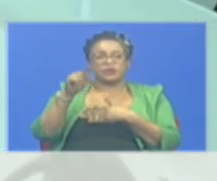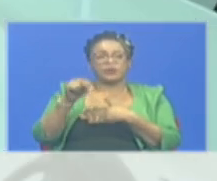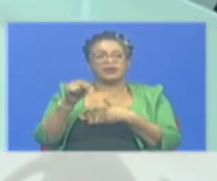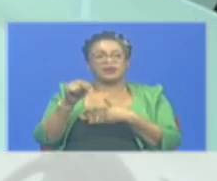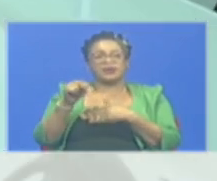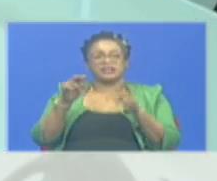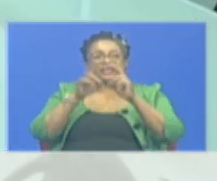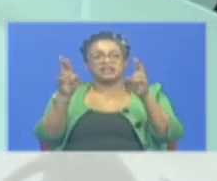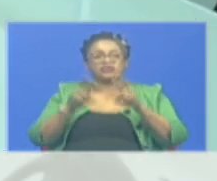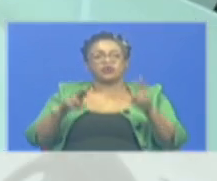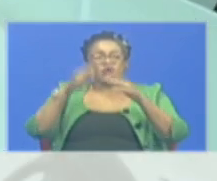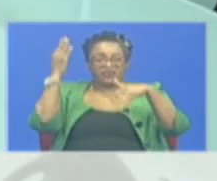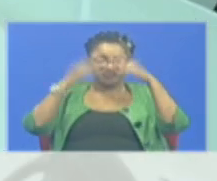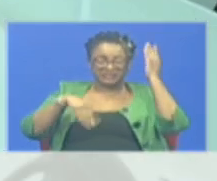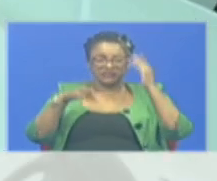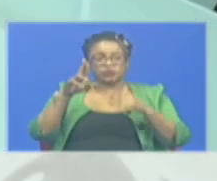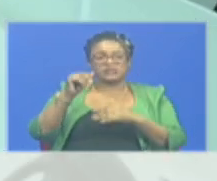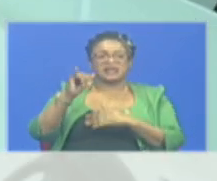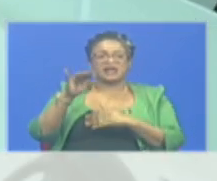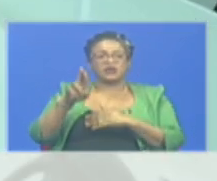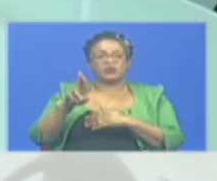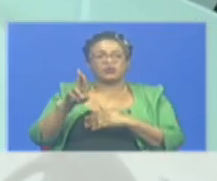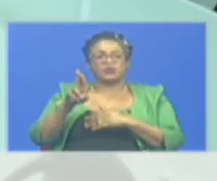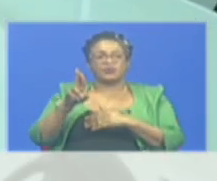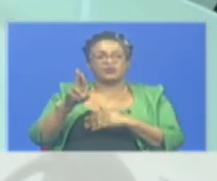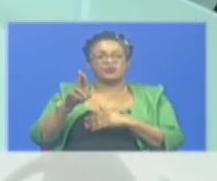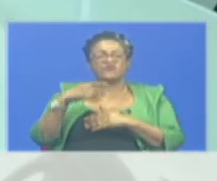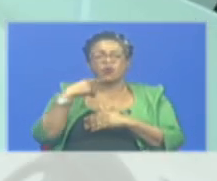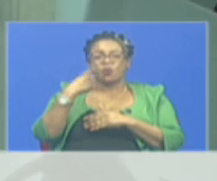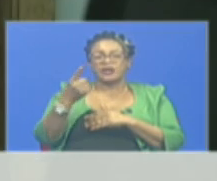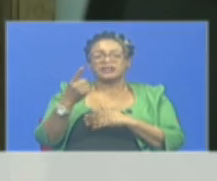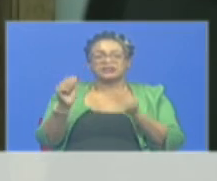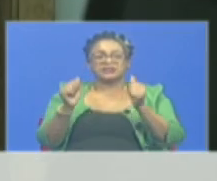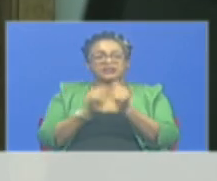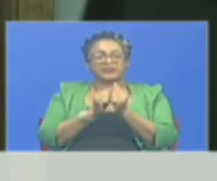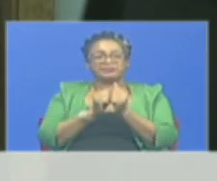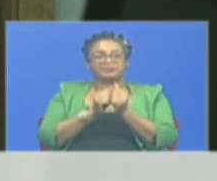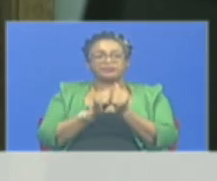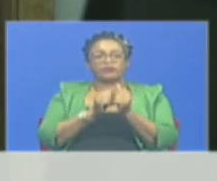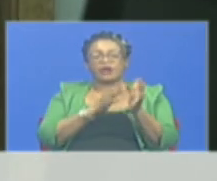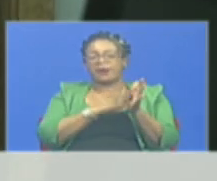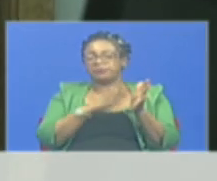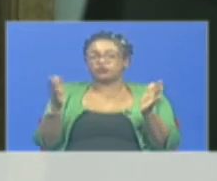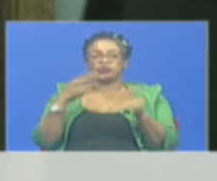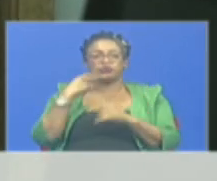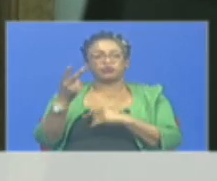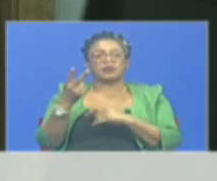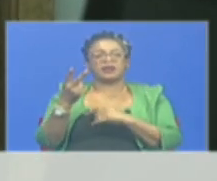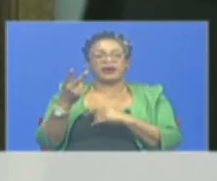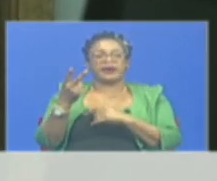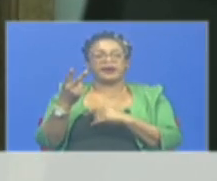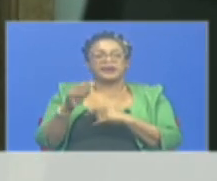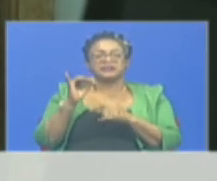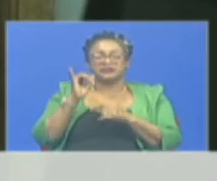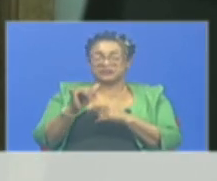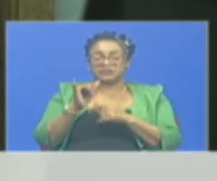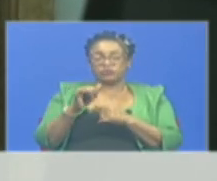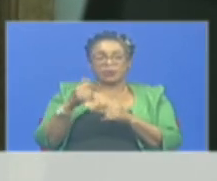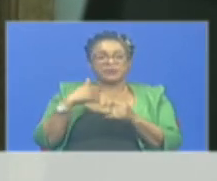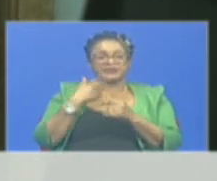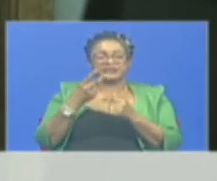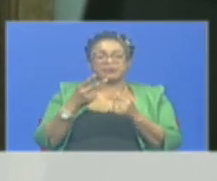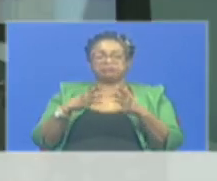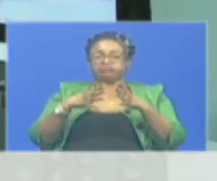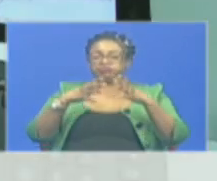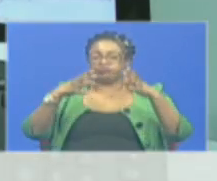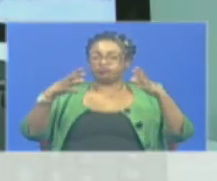International University USIU complex from 110 to 260 seats. The second phase will see the company grow the